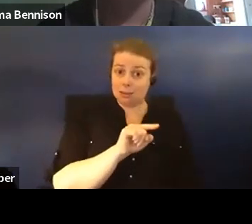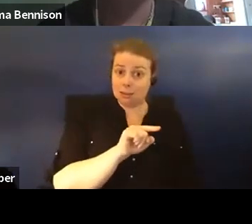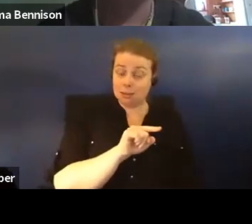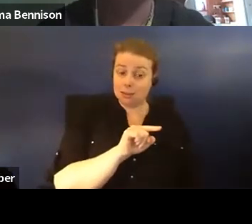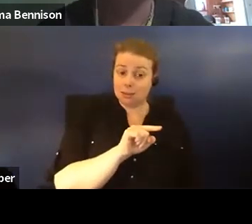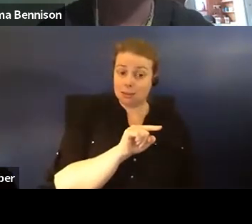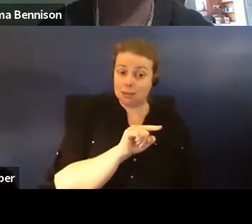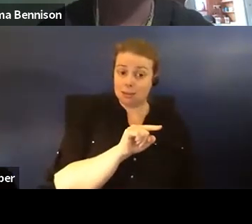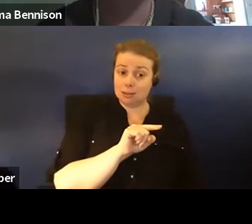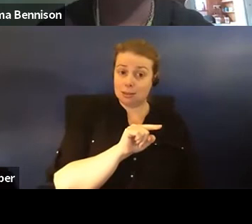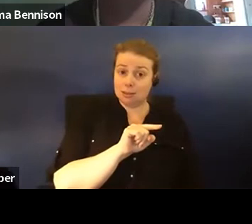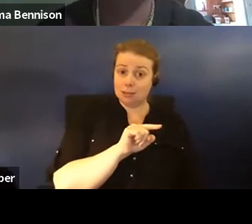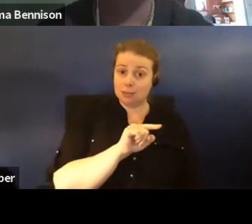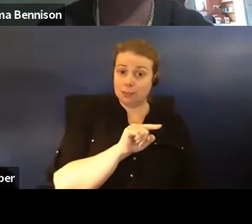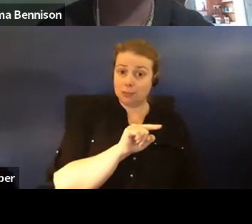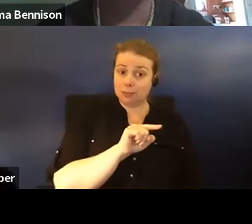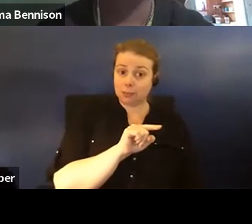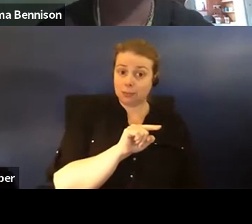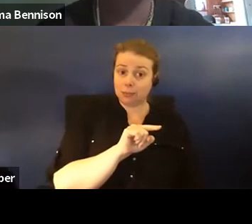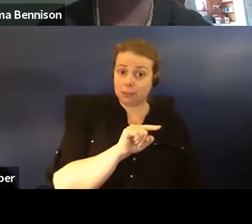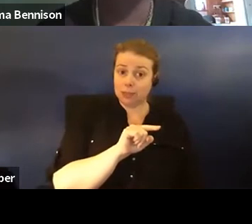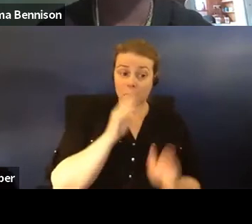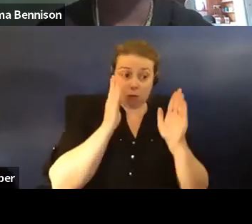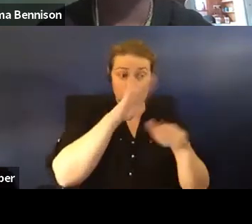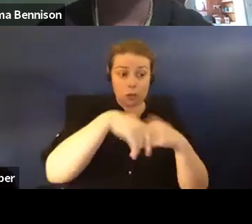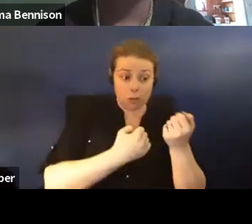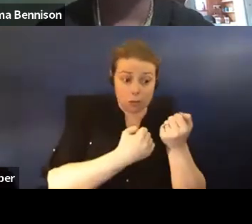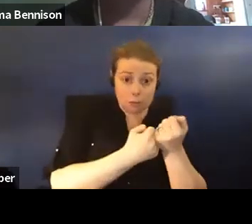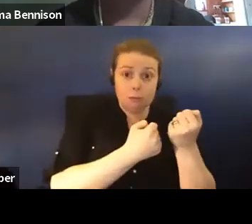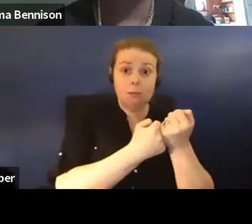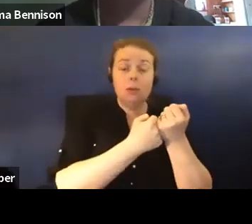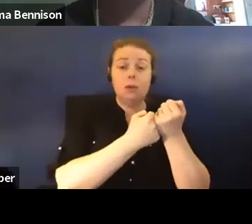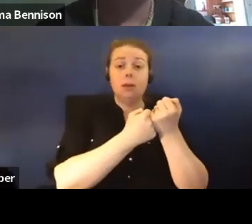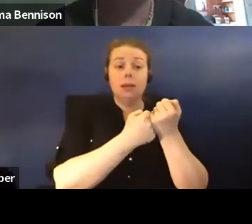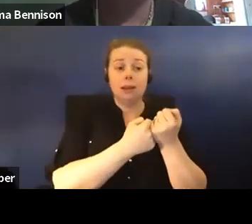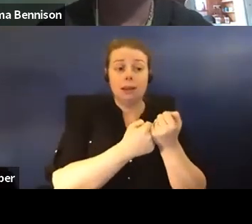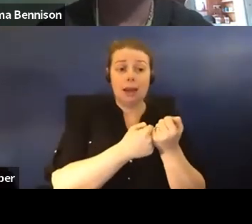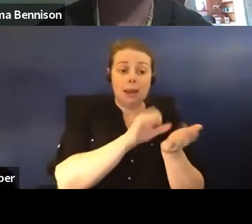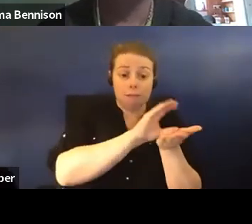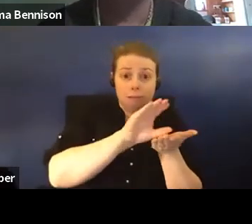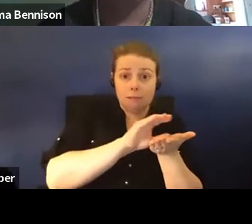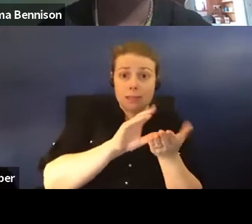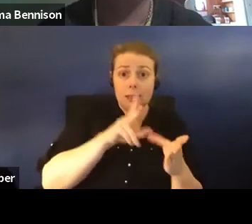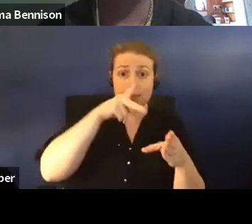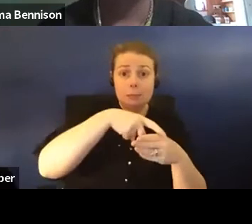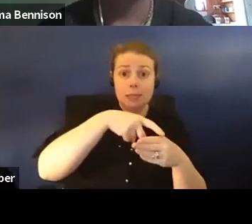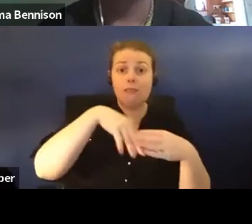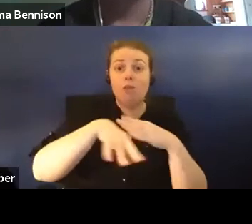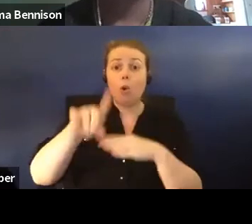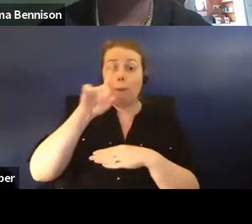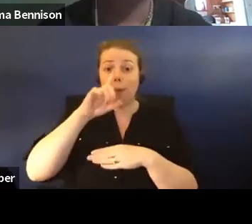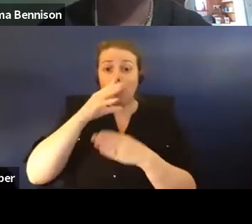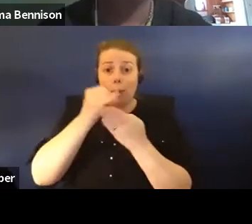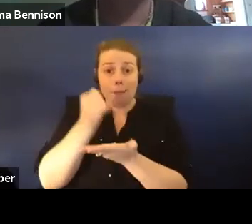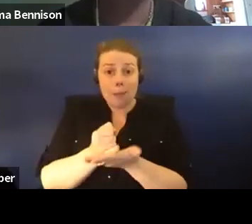about supporting and funding participation for people with impairments, because that's